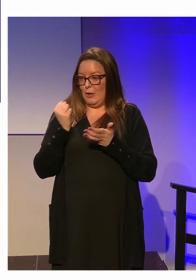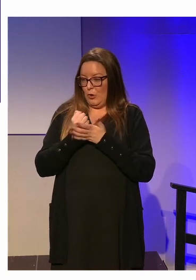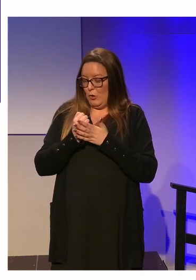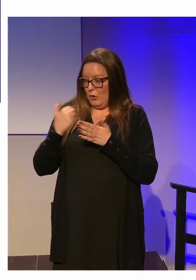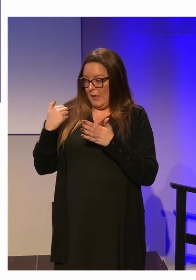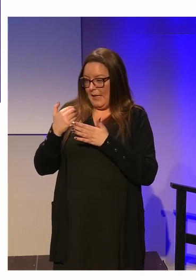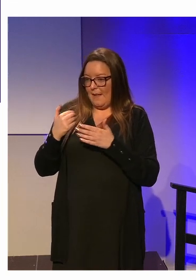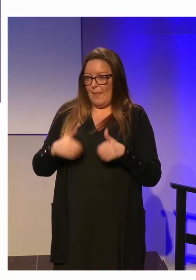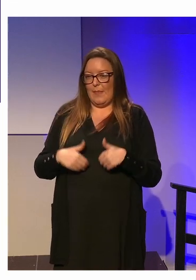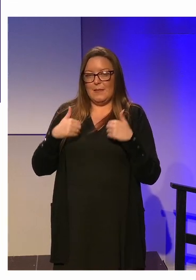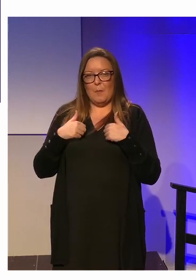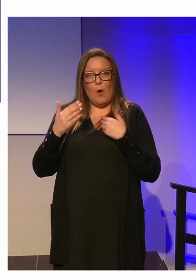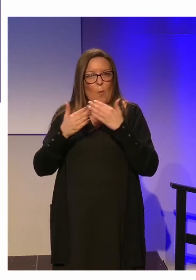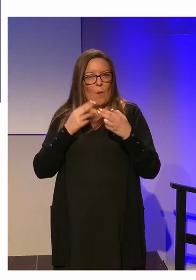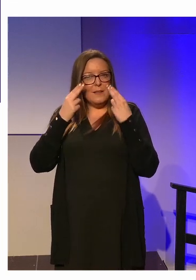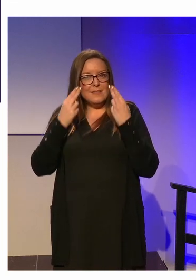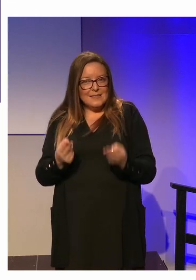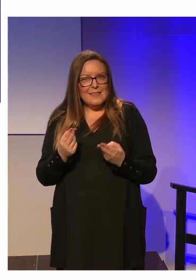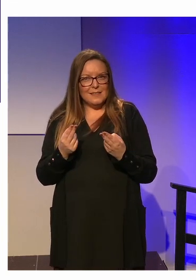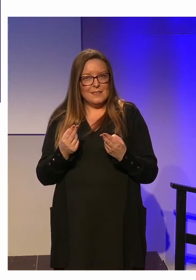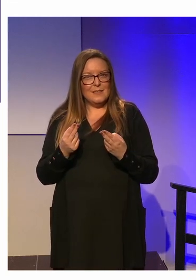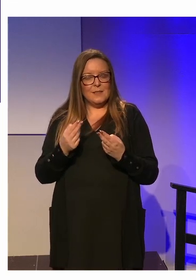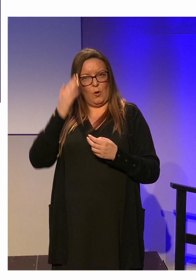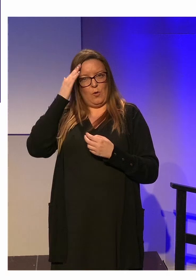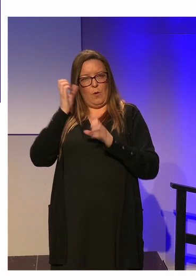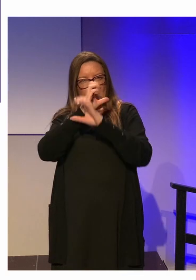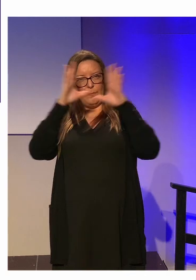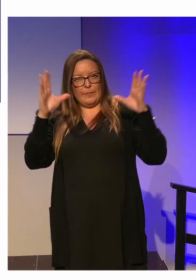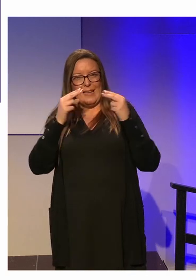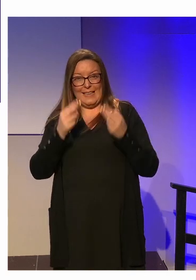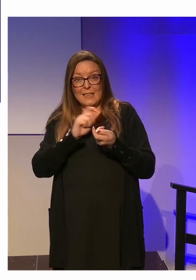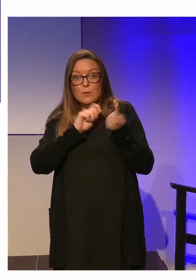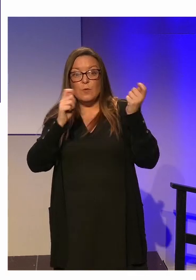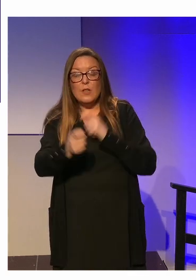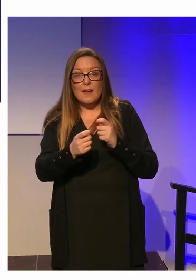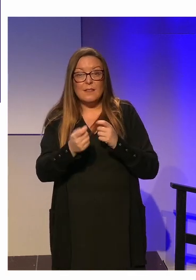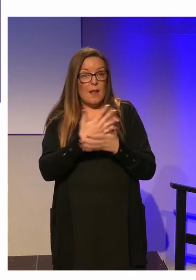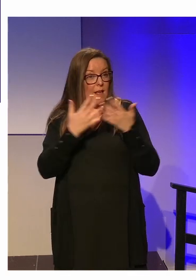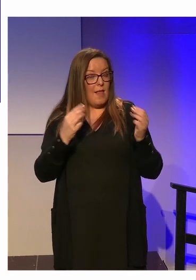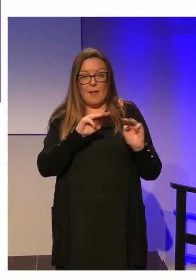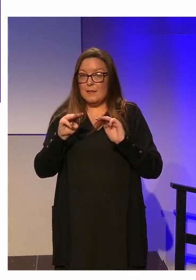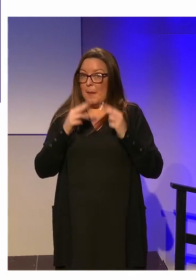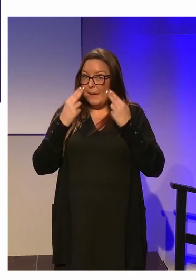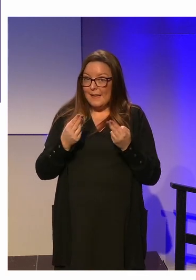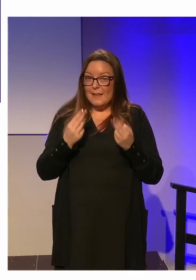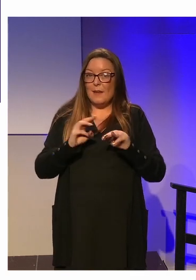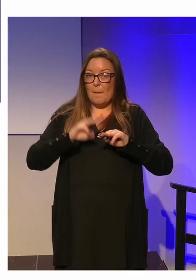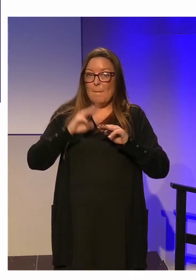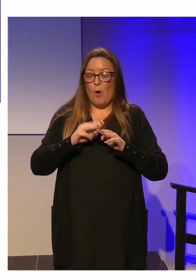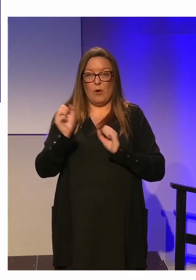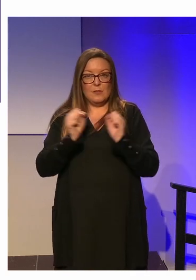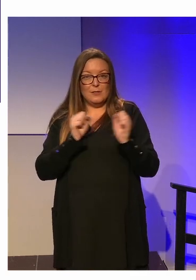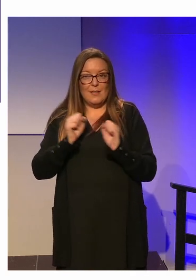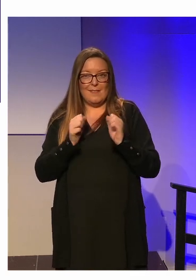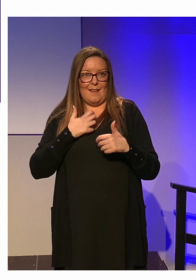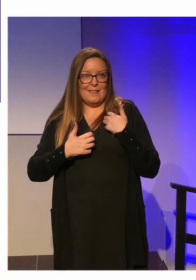taking a deep look at what is needed, what does need to change. Clearly, there's a lot of people calling for more services, and it's exciting to think you're